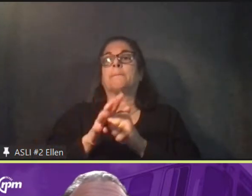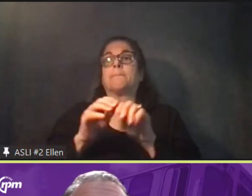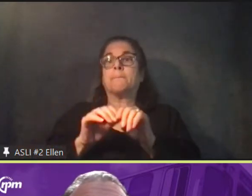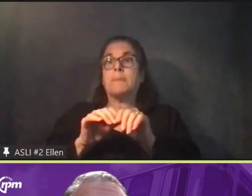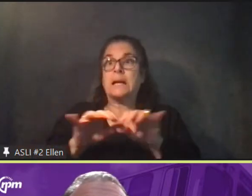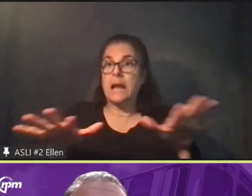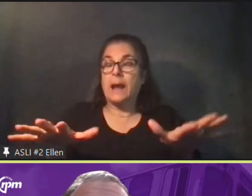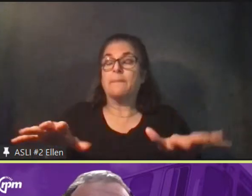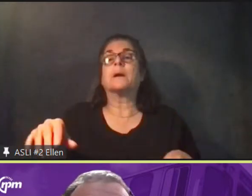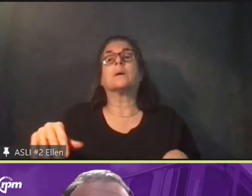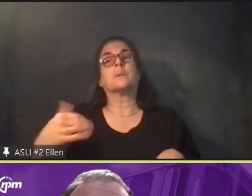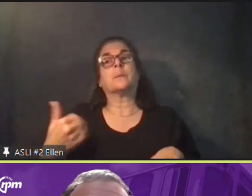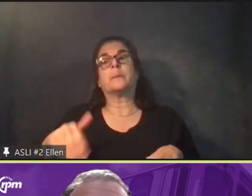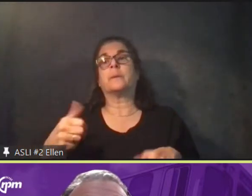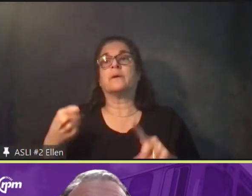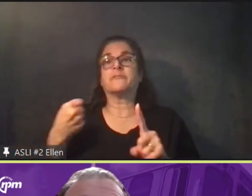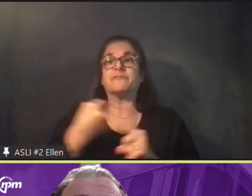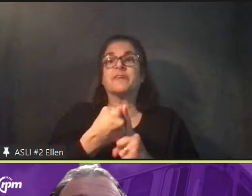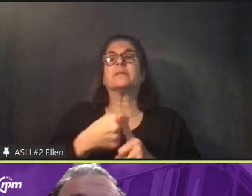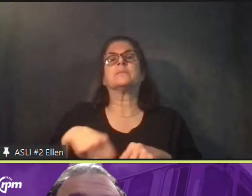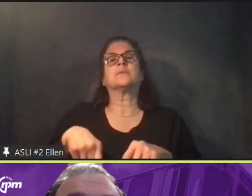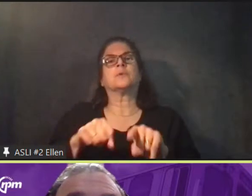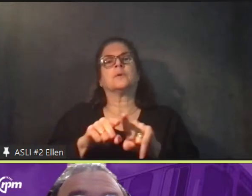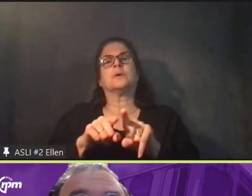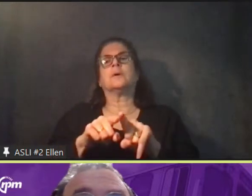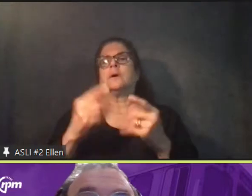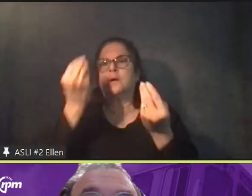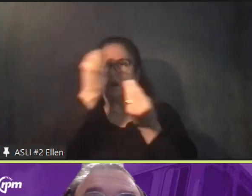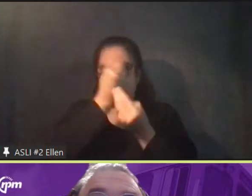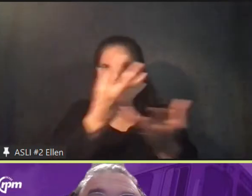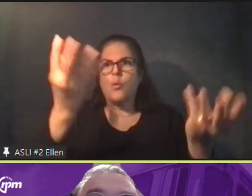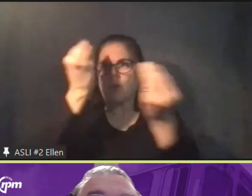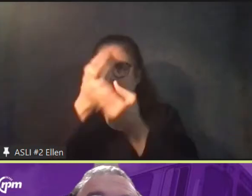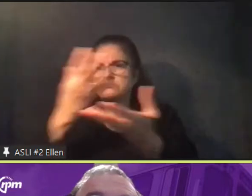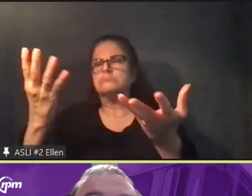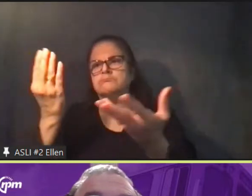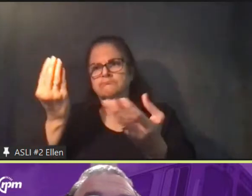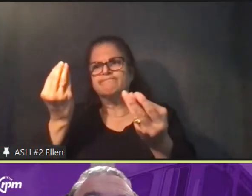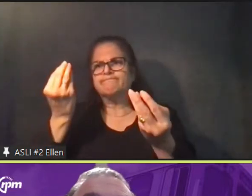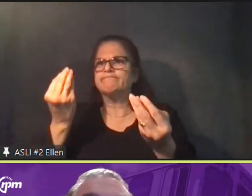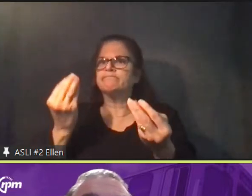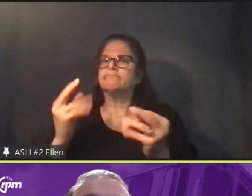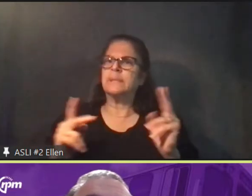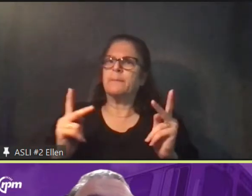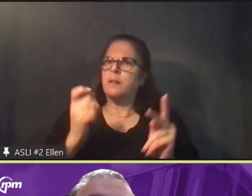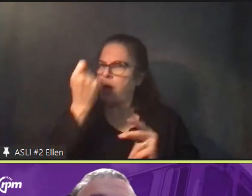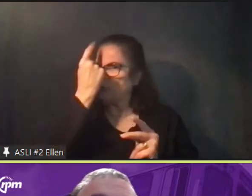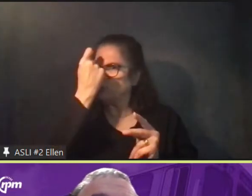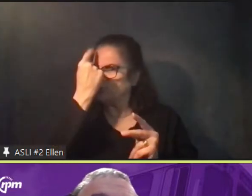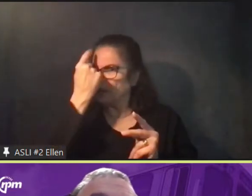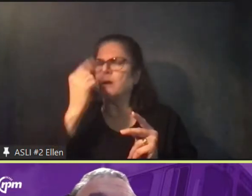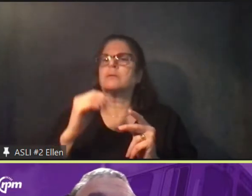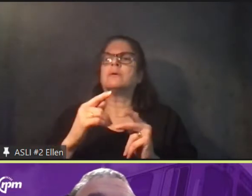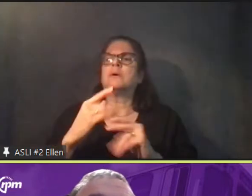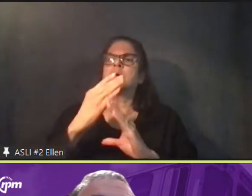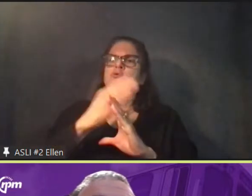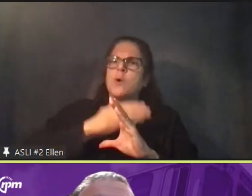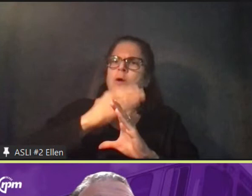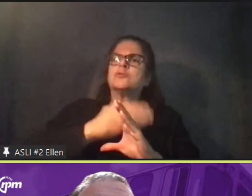to ease that, as well as inform people of the various elements of construction or promote our Open for Business campaigns, we are doing